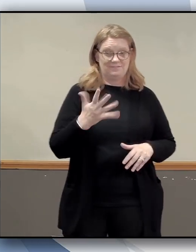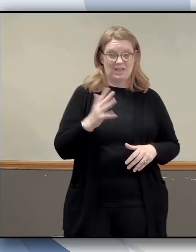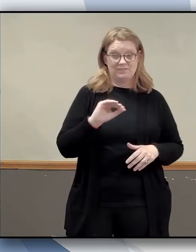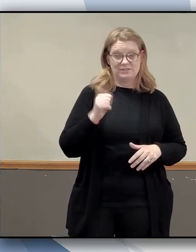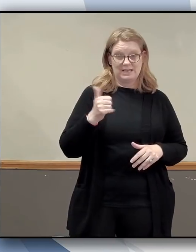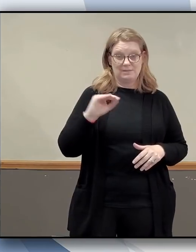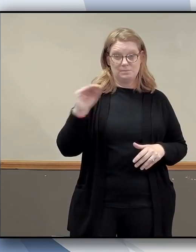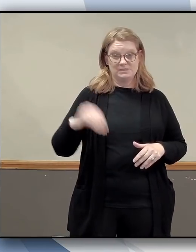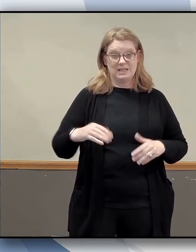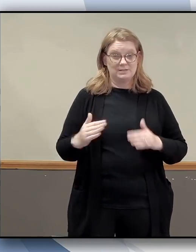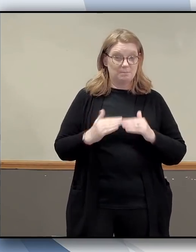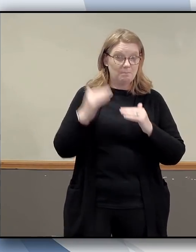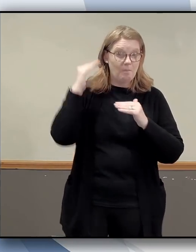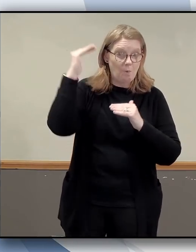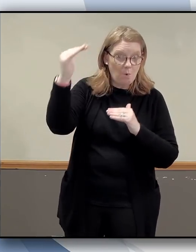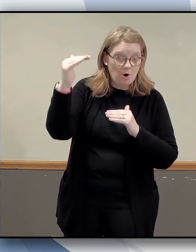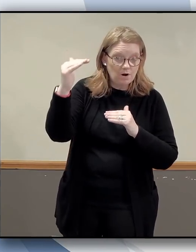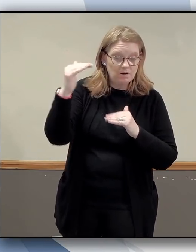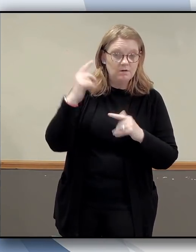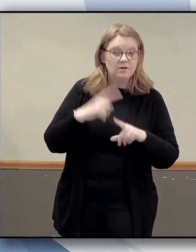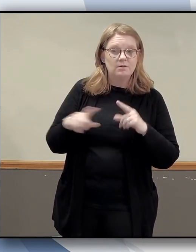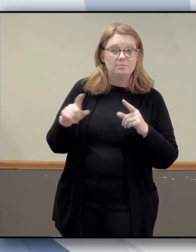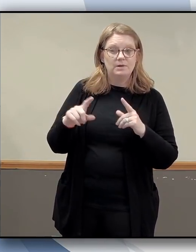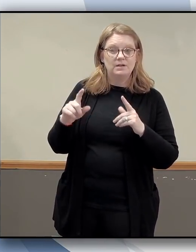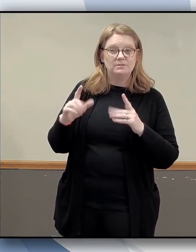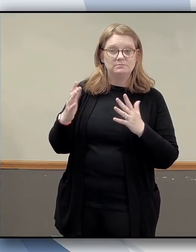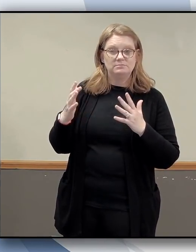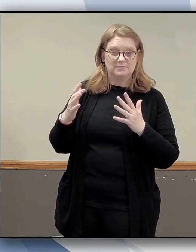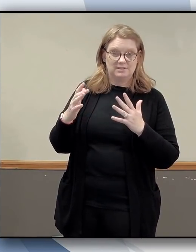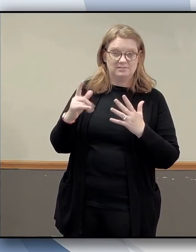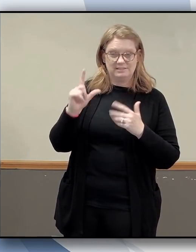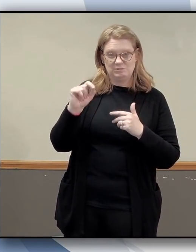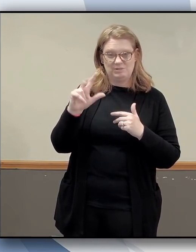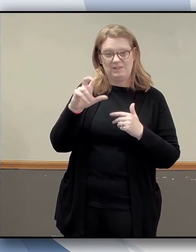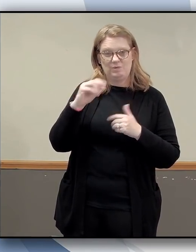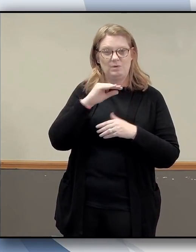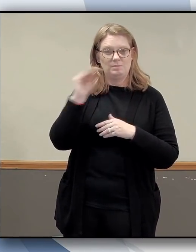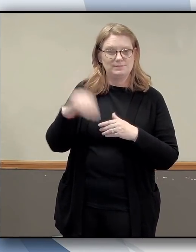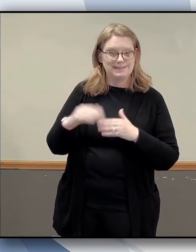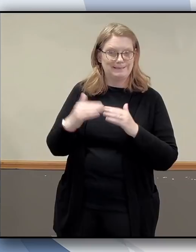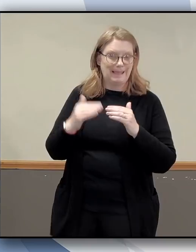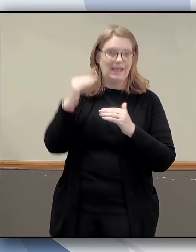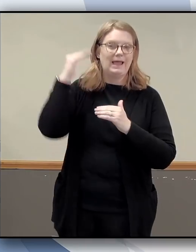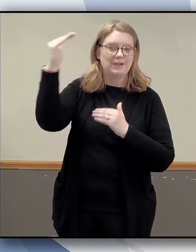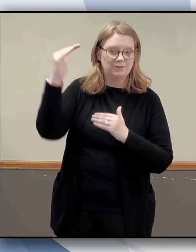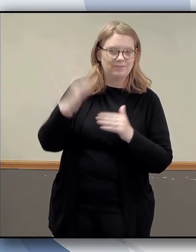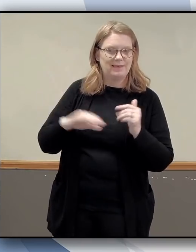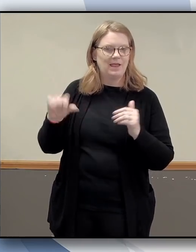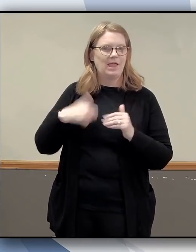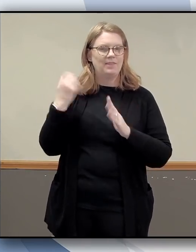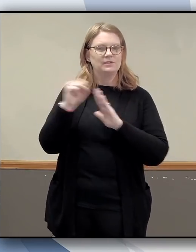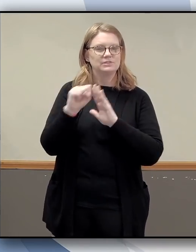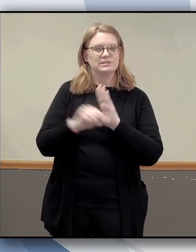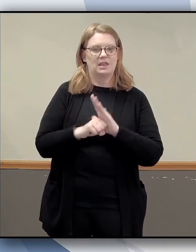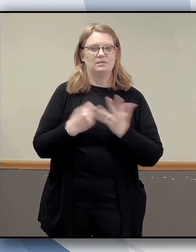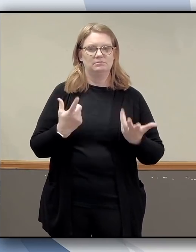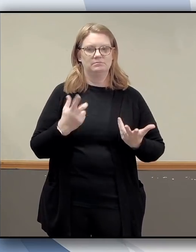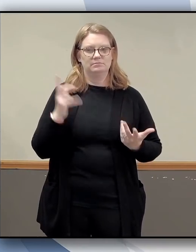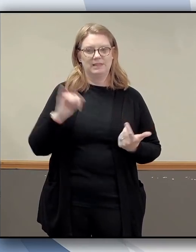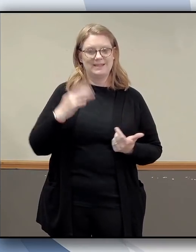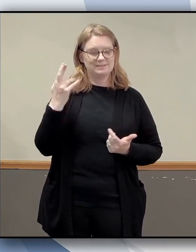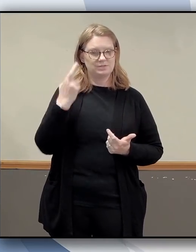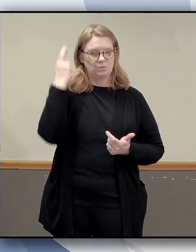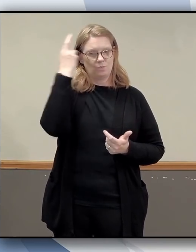states, we're doing testing at multiples higher. Then this is a reason why we end up